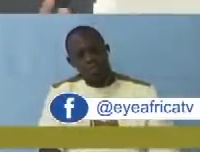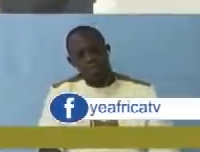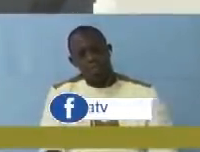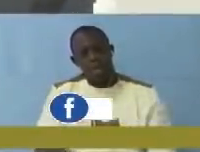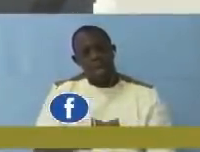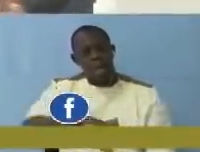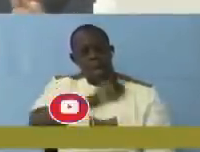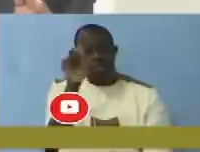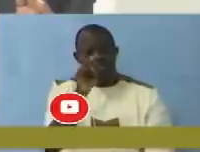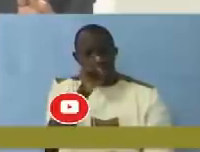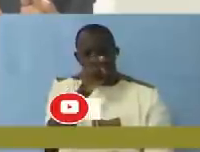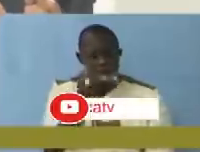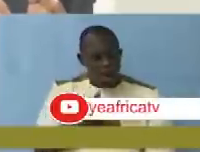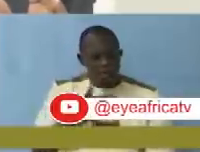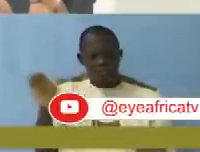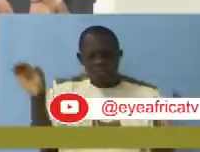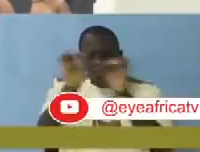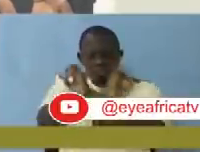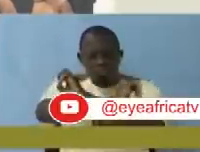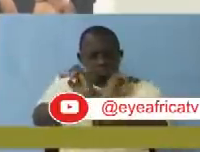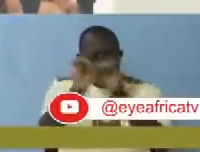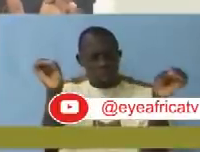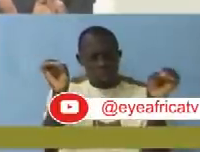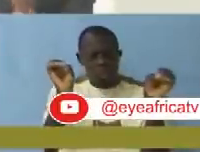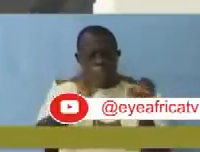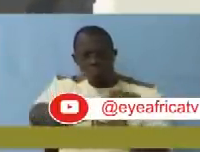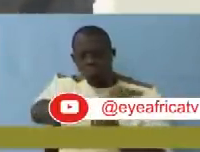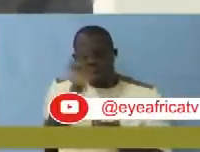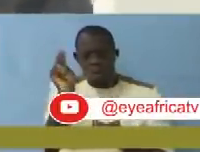And you have no connection,